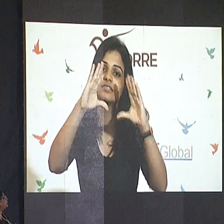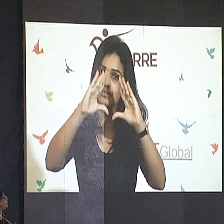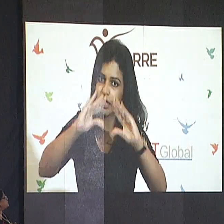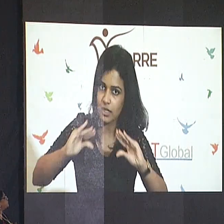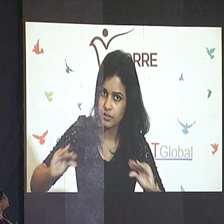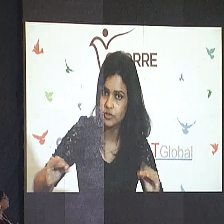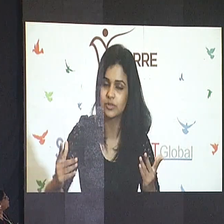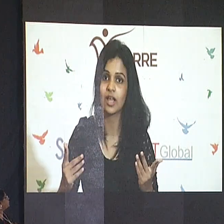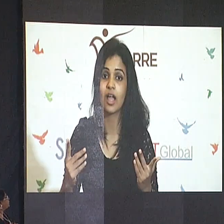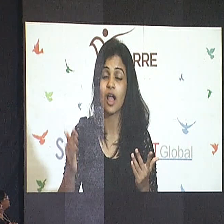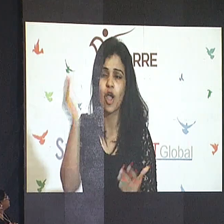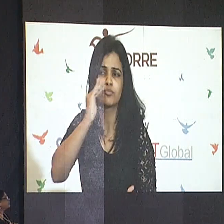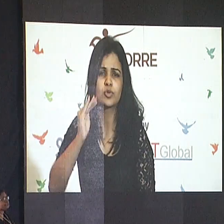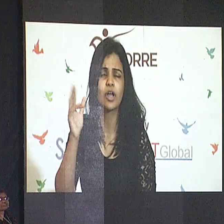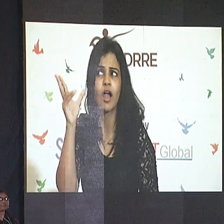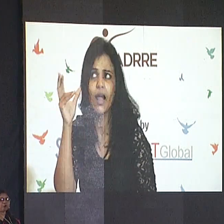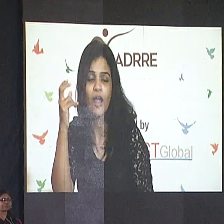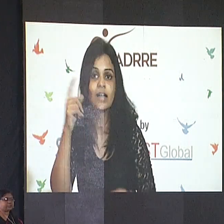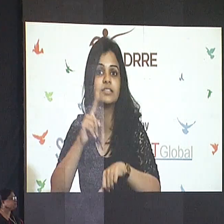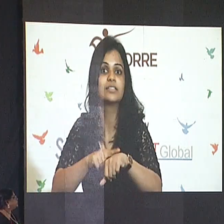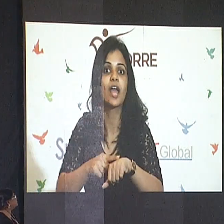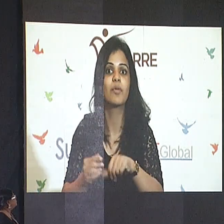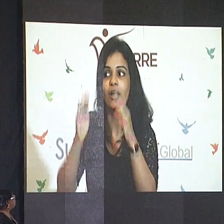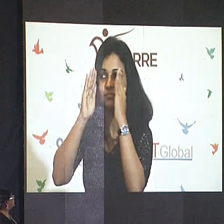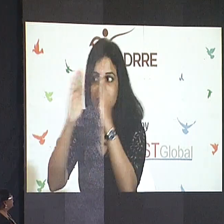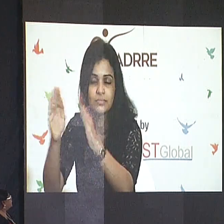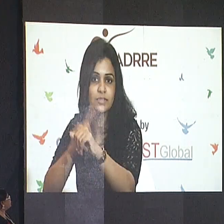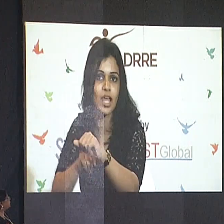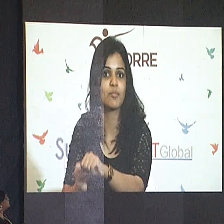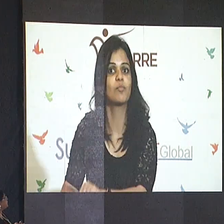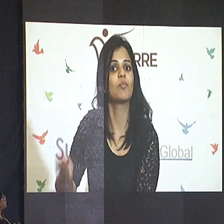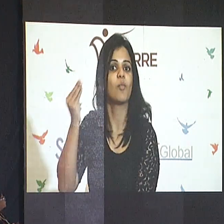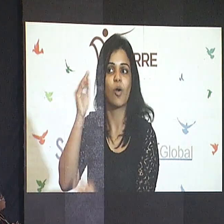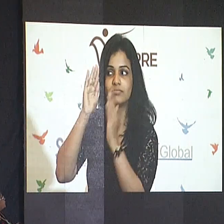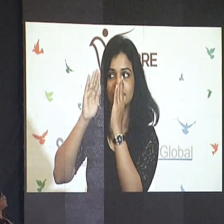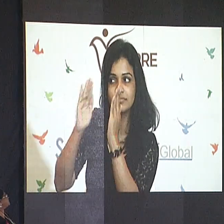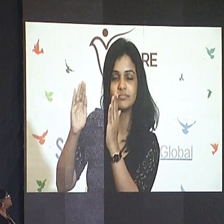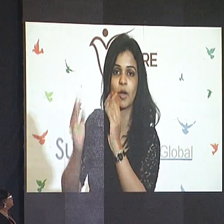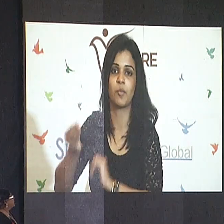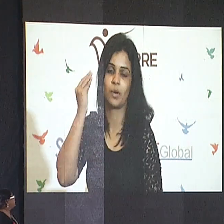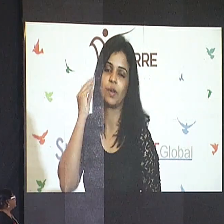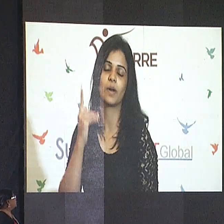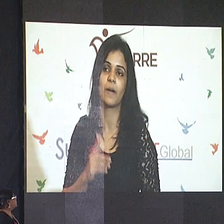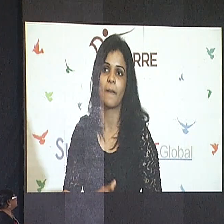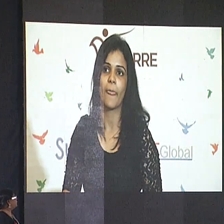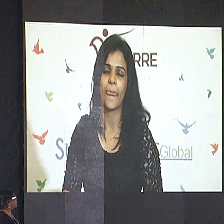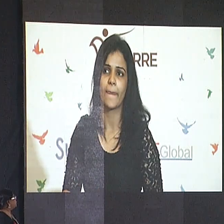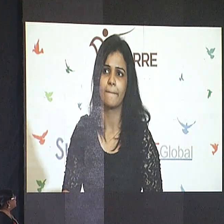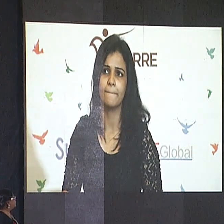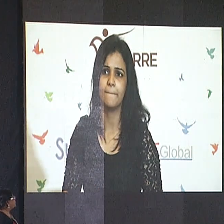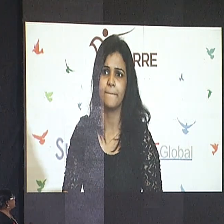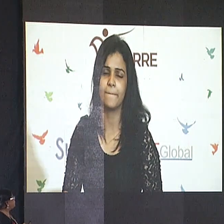remain engaged throughout duration of the session observed, better sitting tolerance,